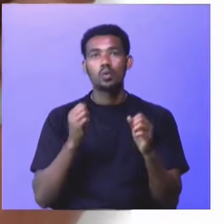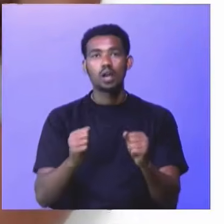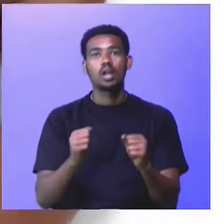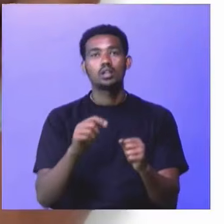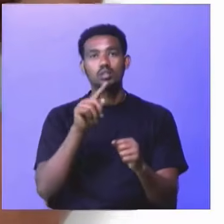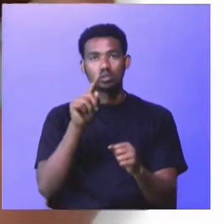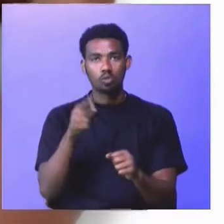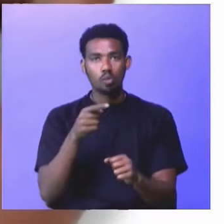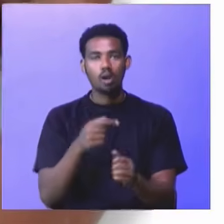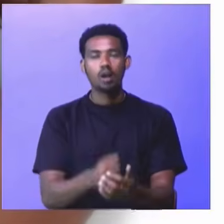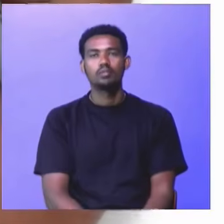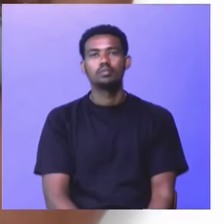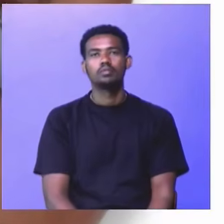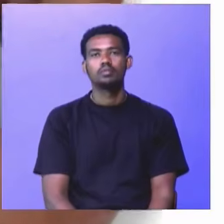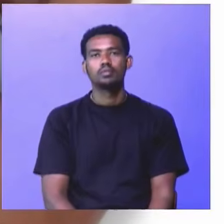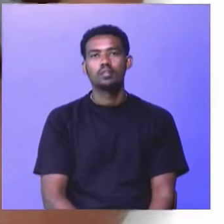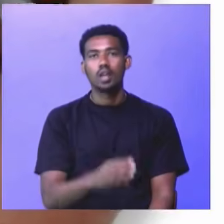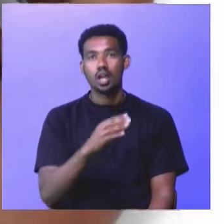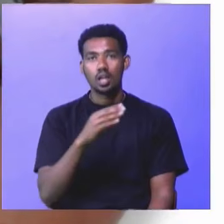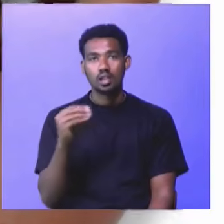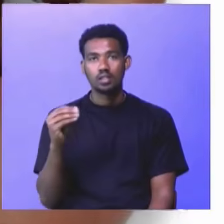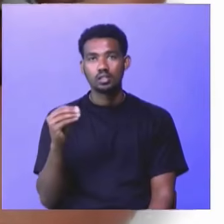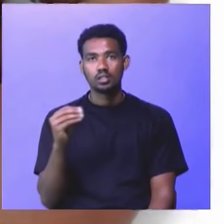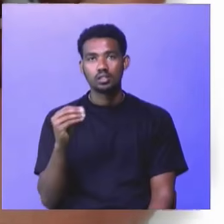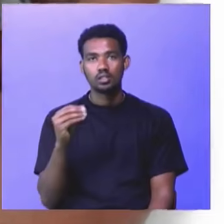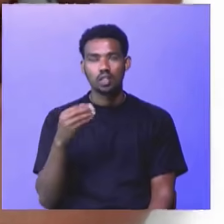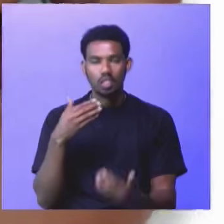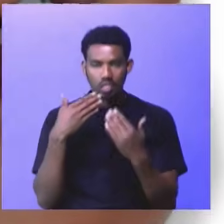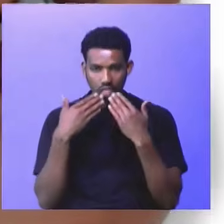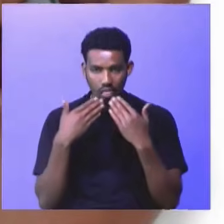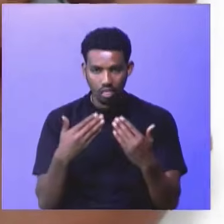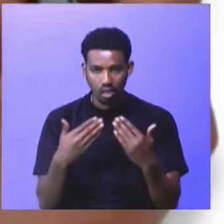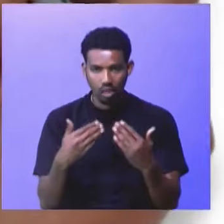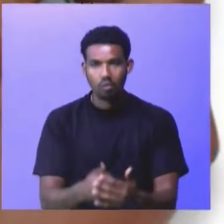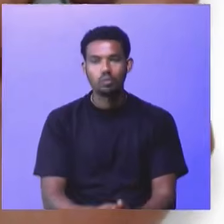comma and thank you.